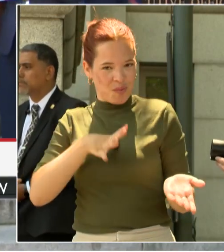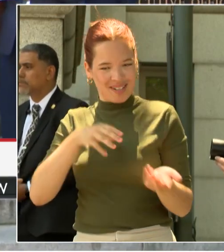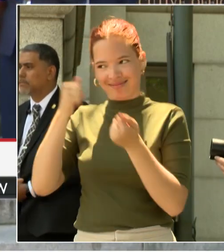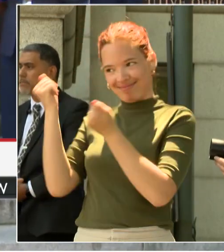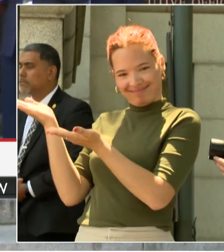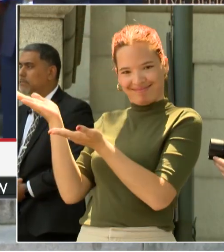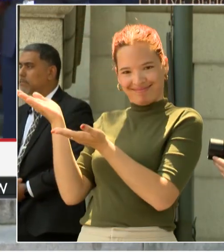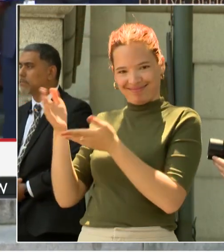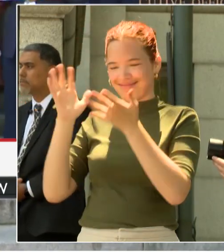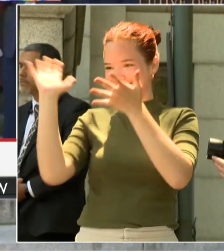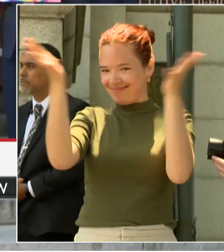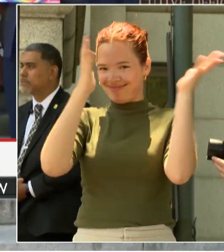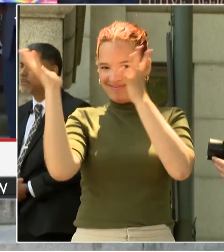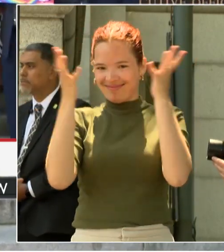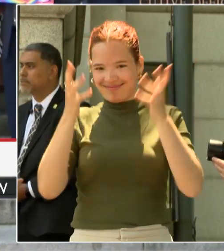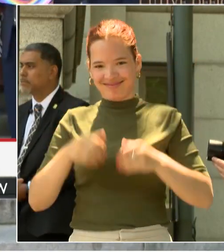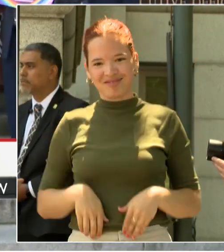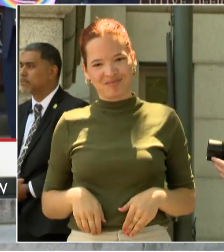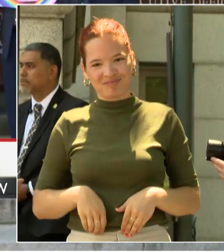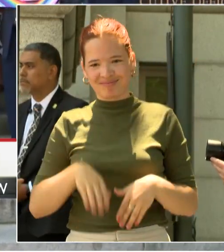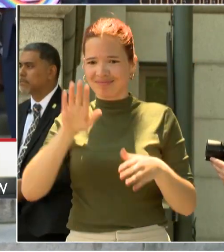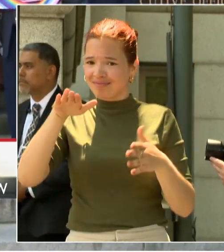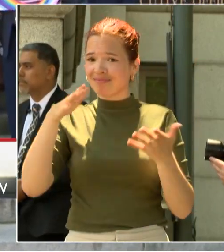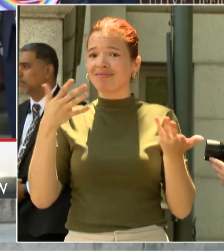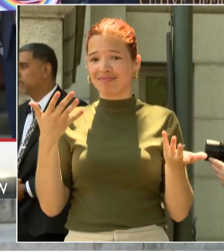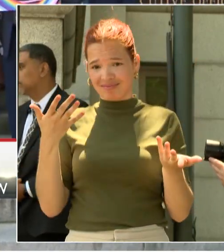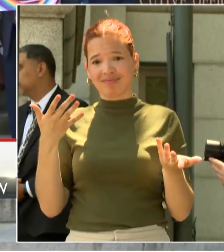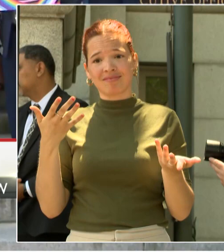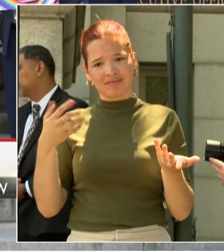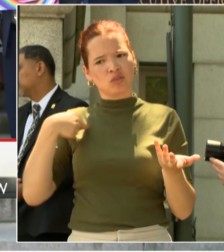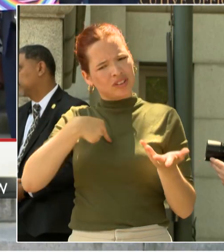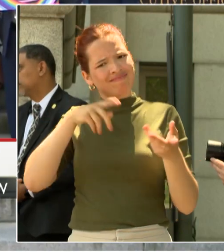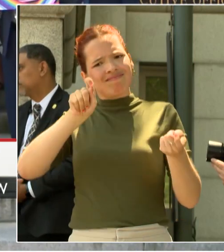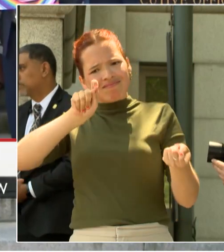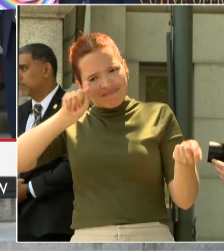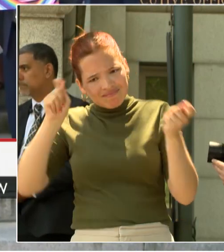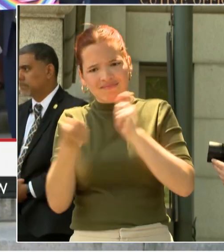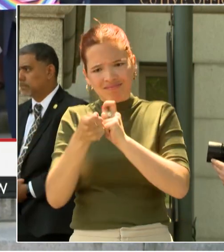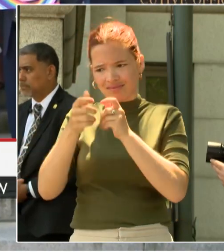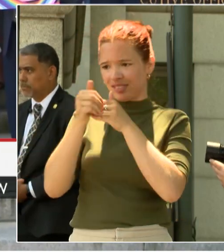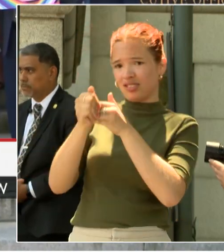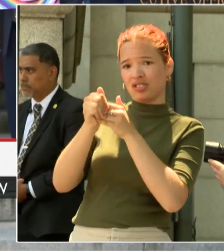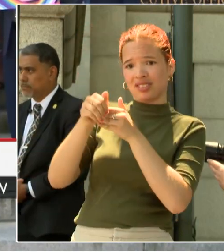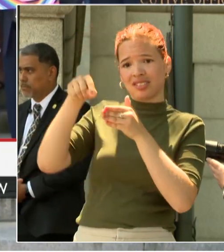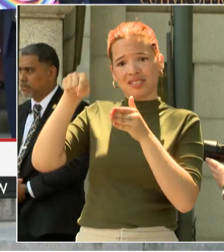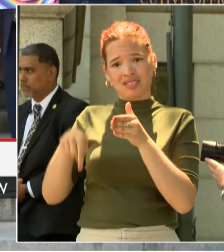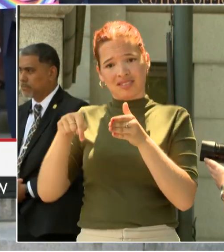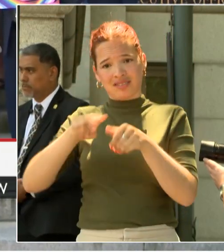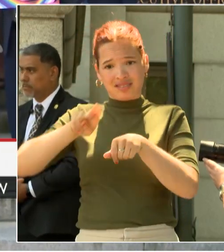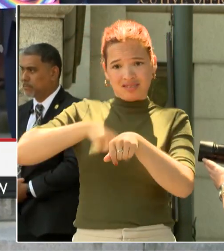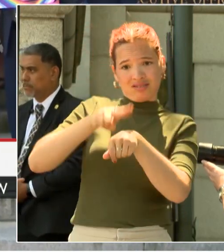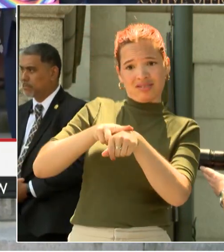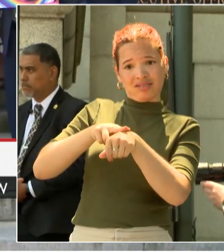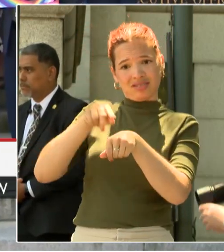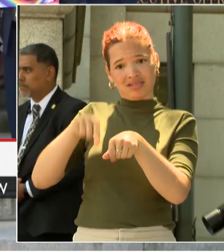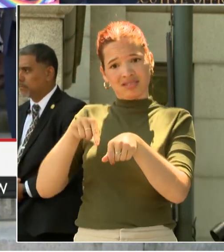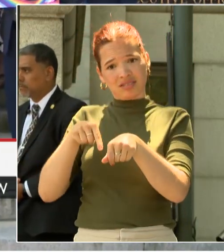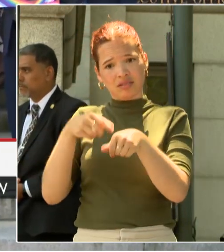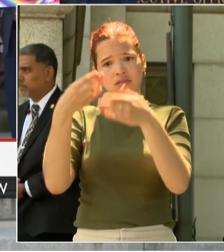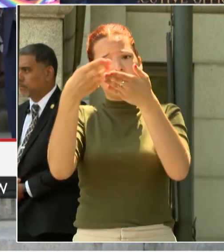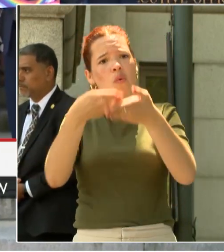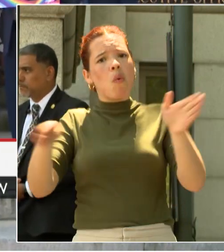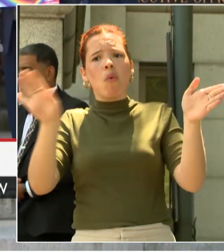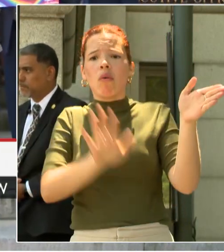Thank you for being at the forefront of creating change and leadership not only in this nation's capital, but the nation at large, setting